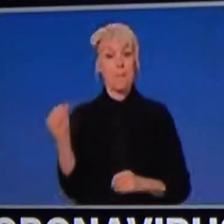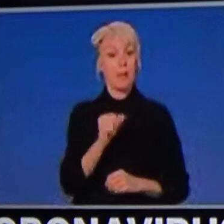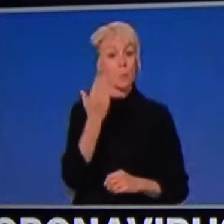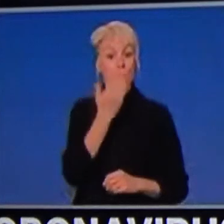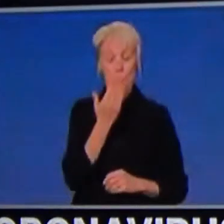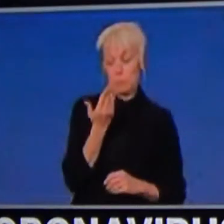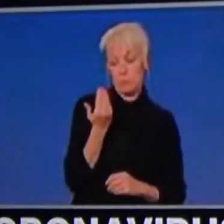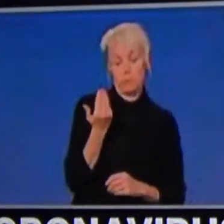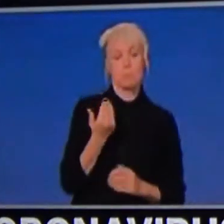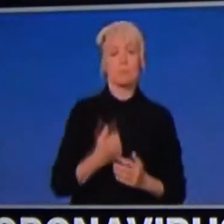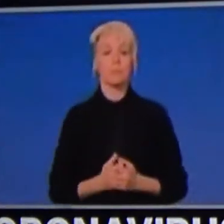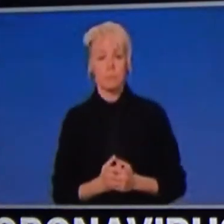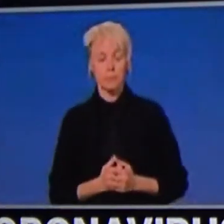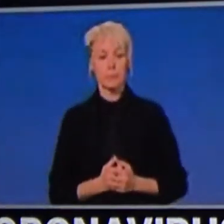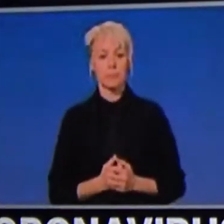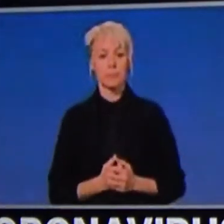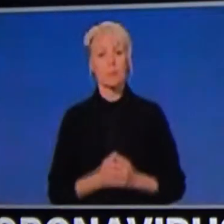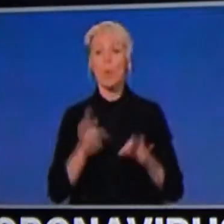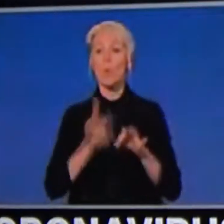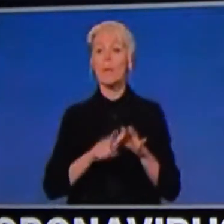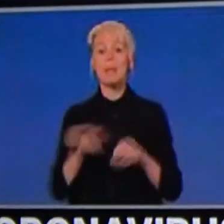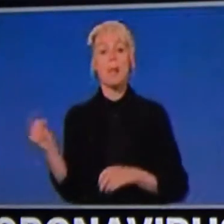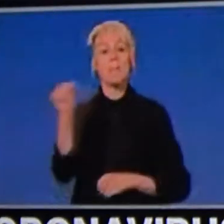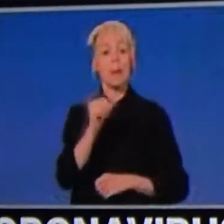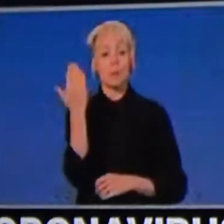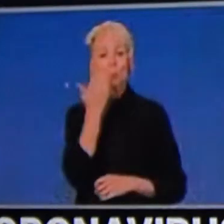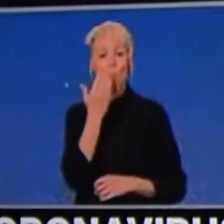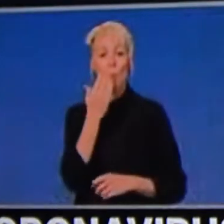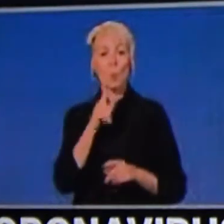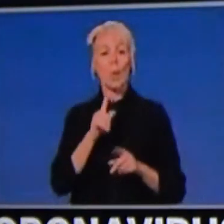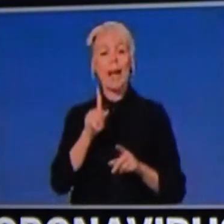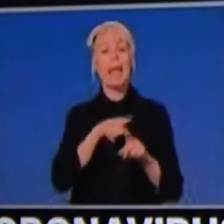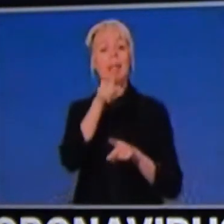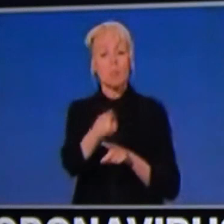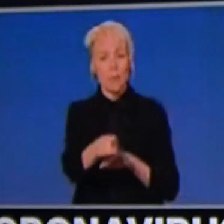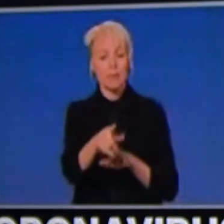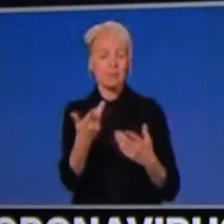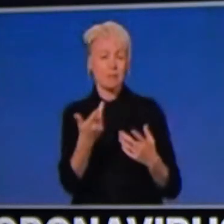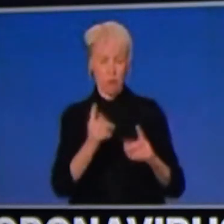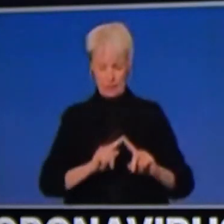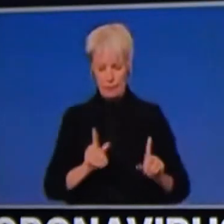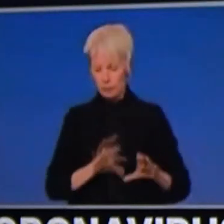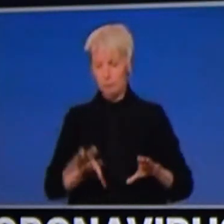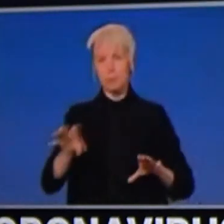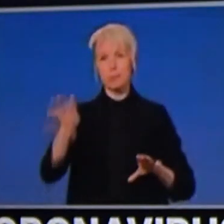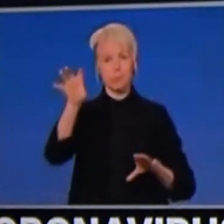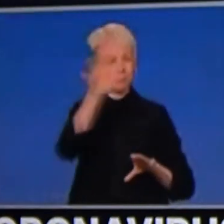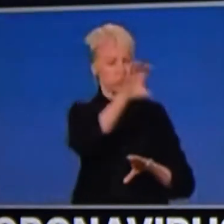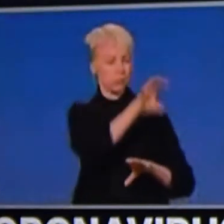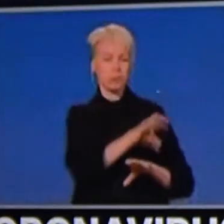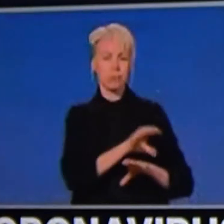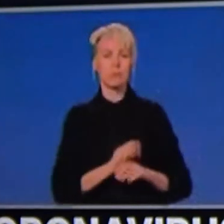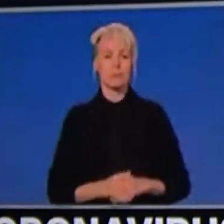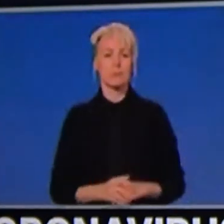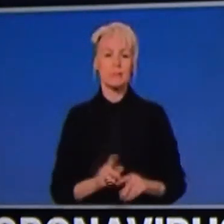enough. Queensland will go back next week, New South Wales after that, and New South Wales, Western Australia,